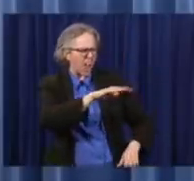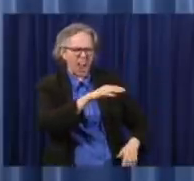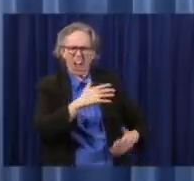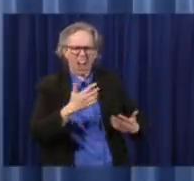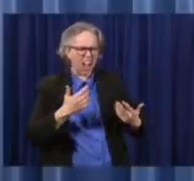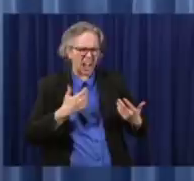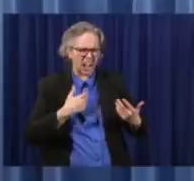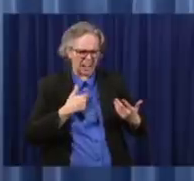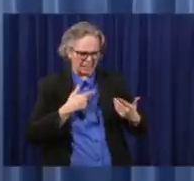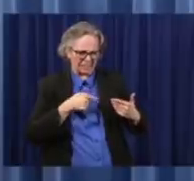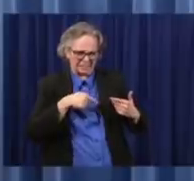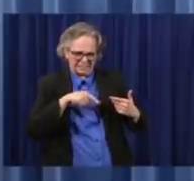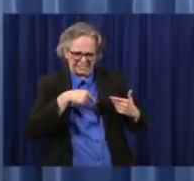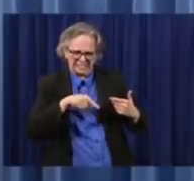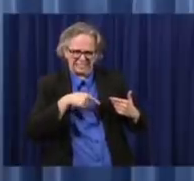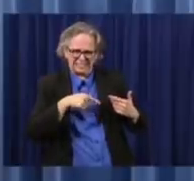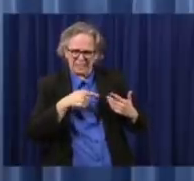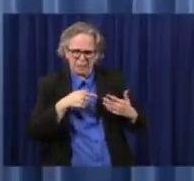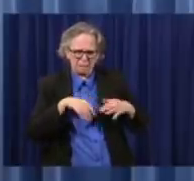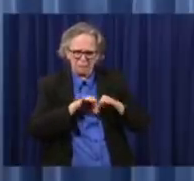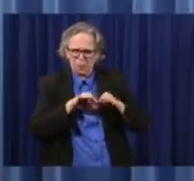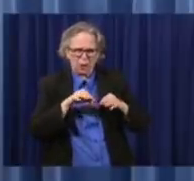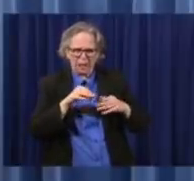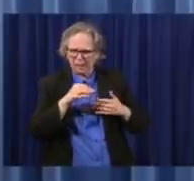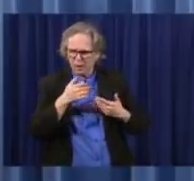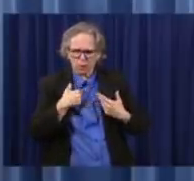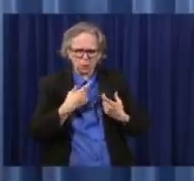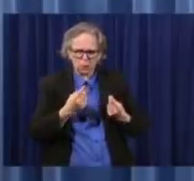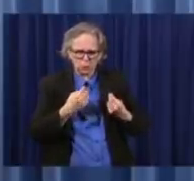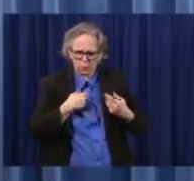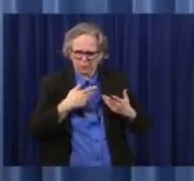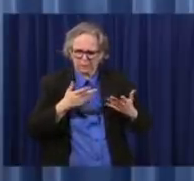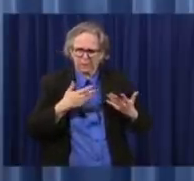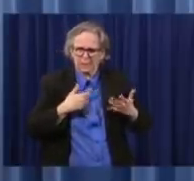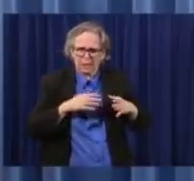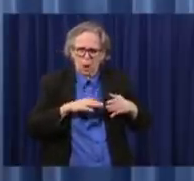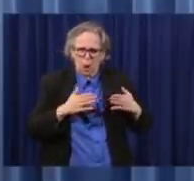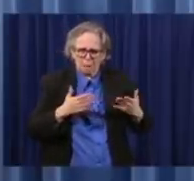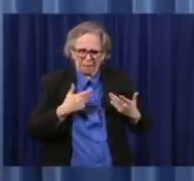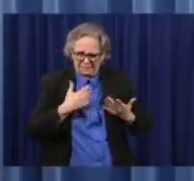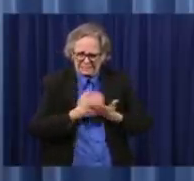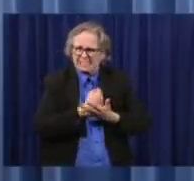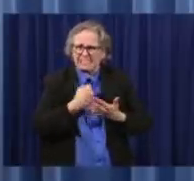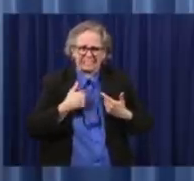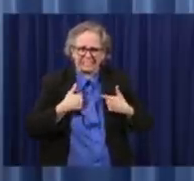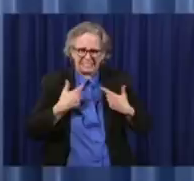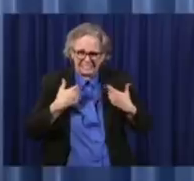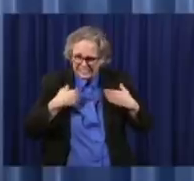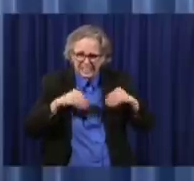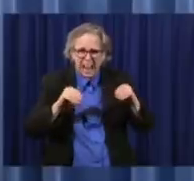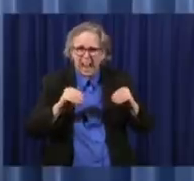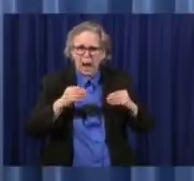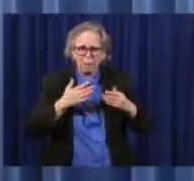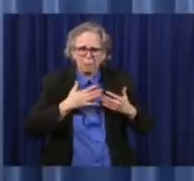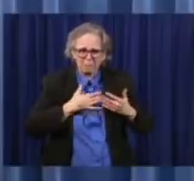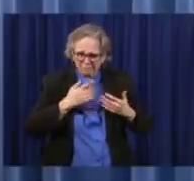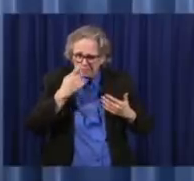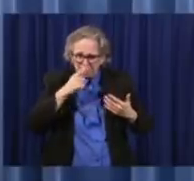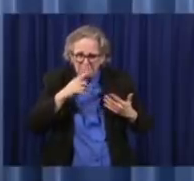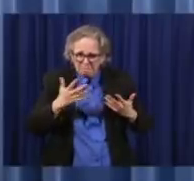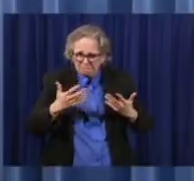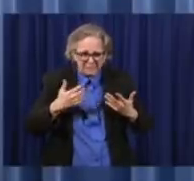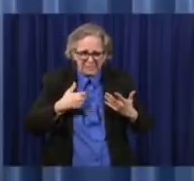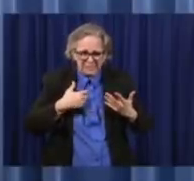coming up. Some things are happening, and this is a good time for us to make sales. So can you let us